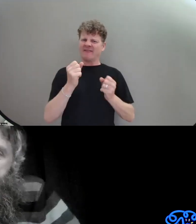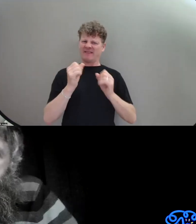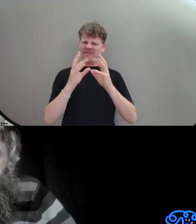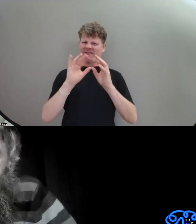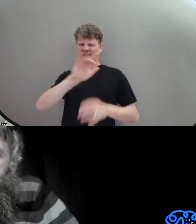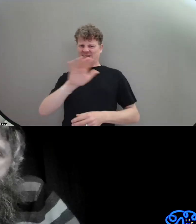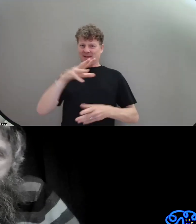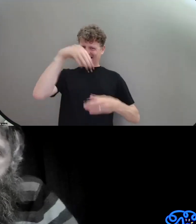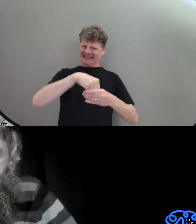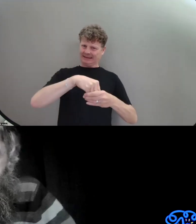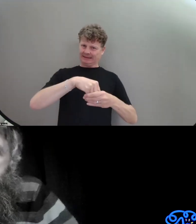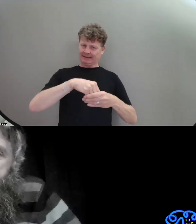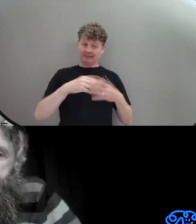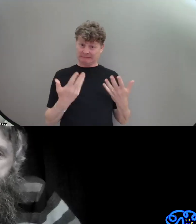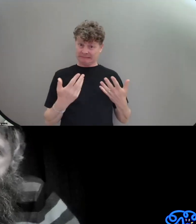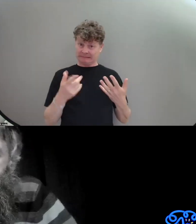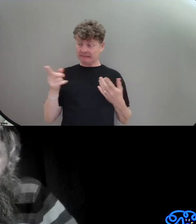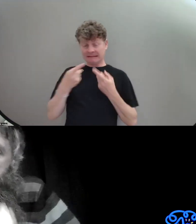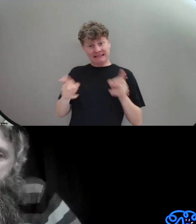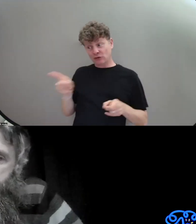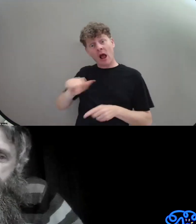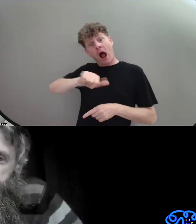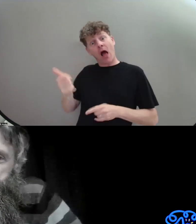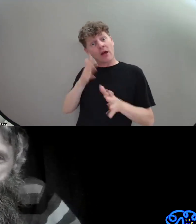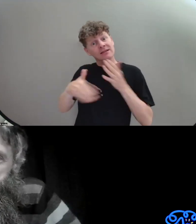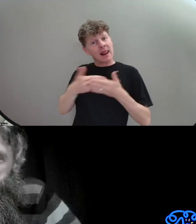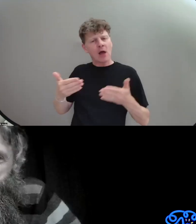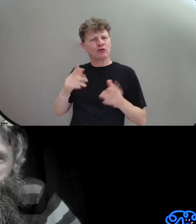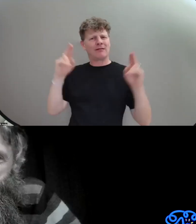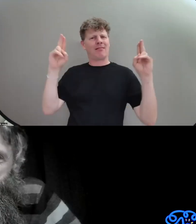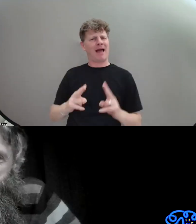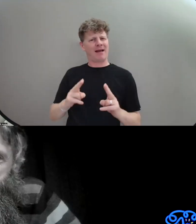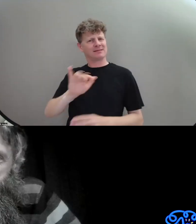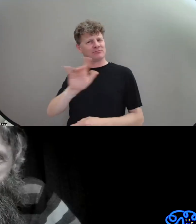make a difference for languages where fingerspelling is less prominent?